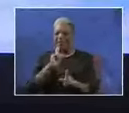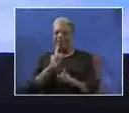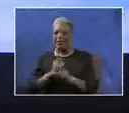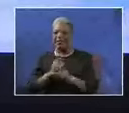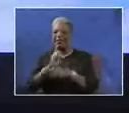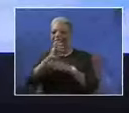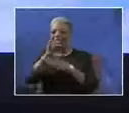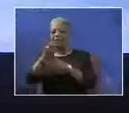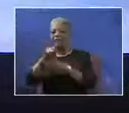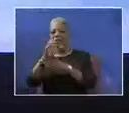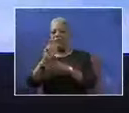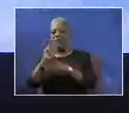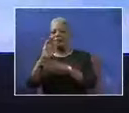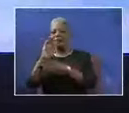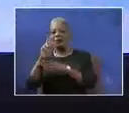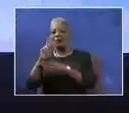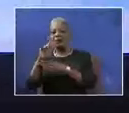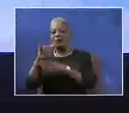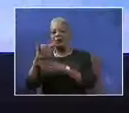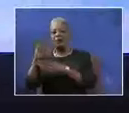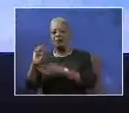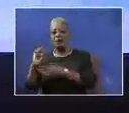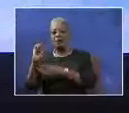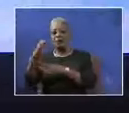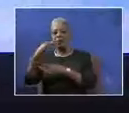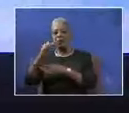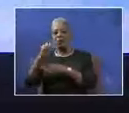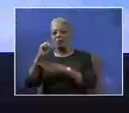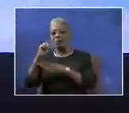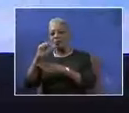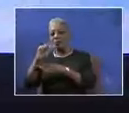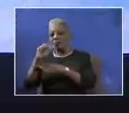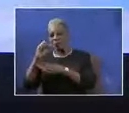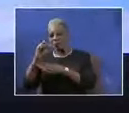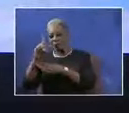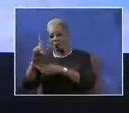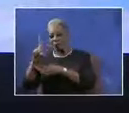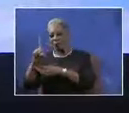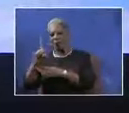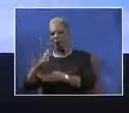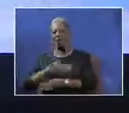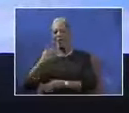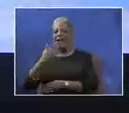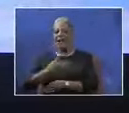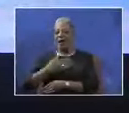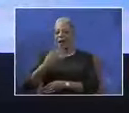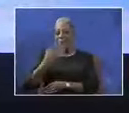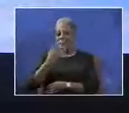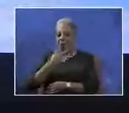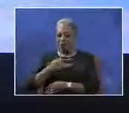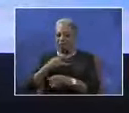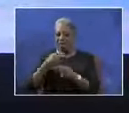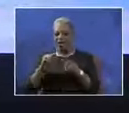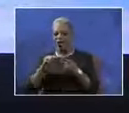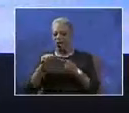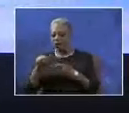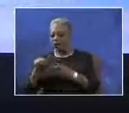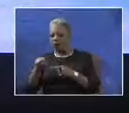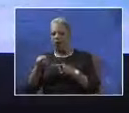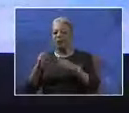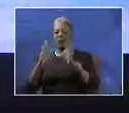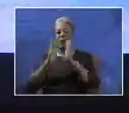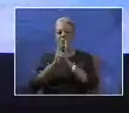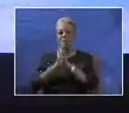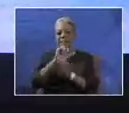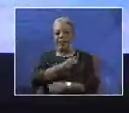Collins, who's a part of the chapel choir, happy birthday to you, Sister Jacqueline. May the Lord bless you with